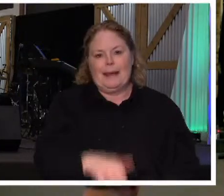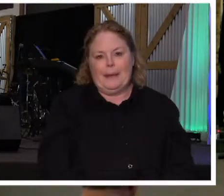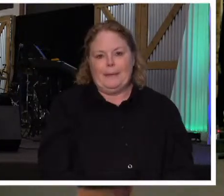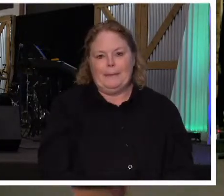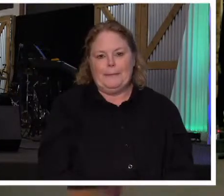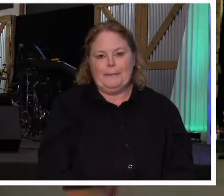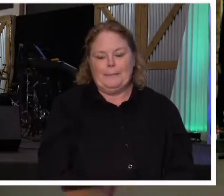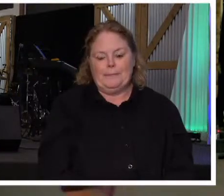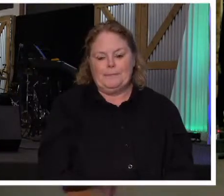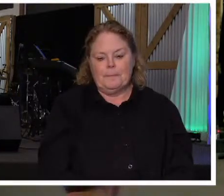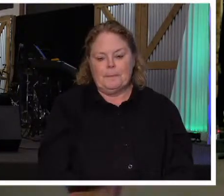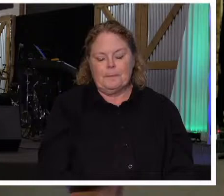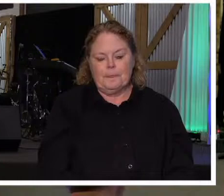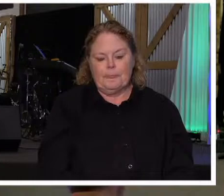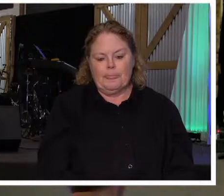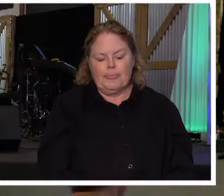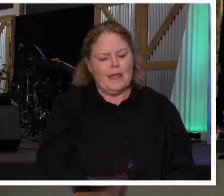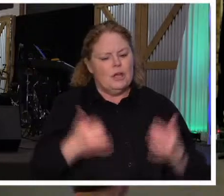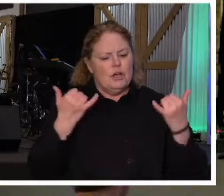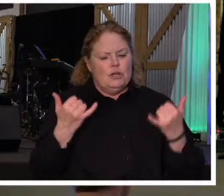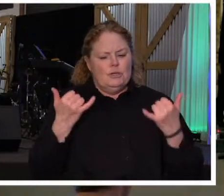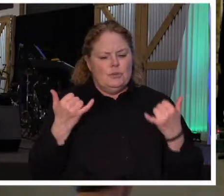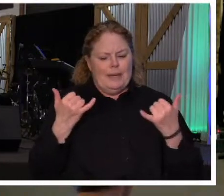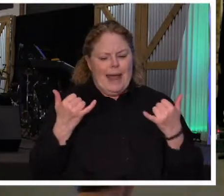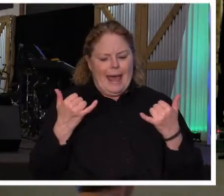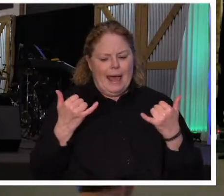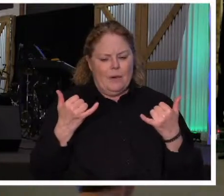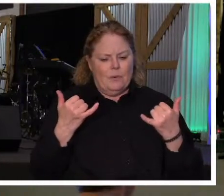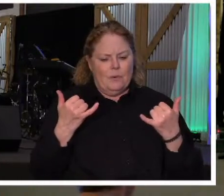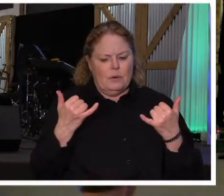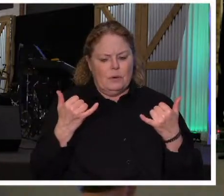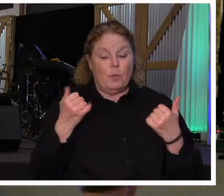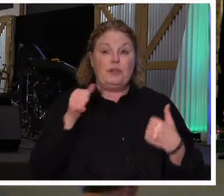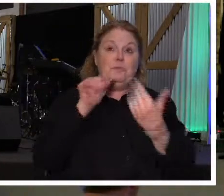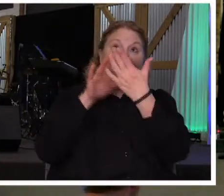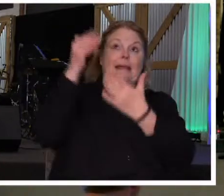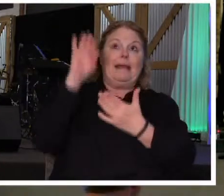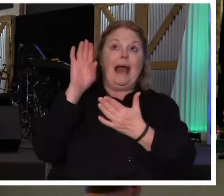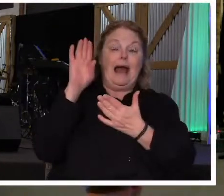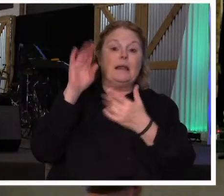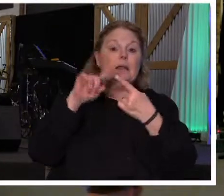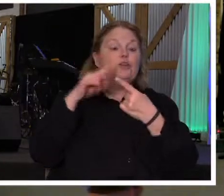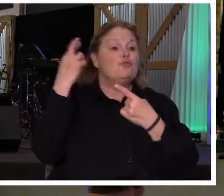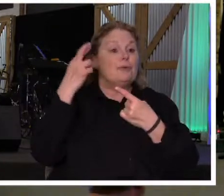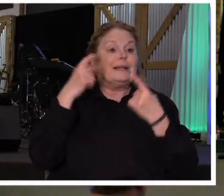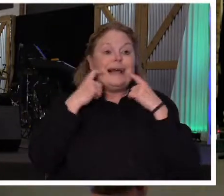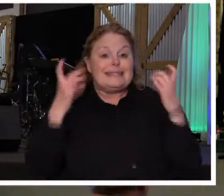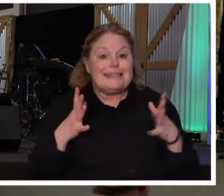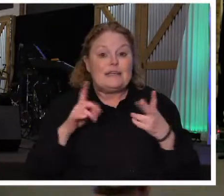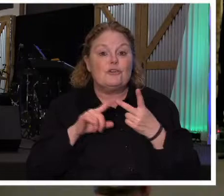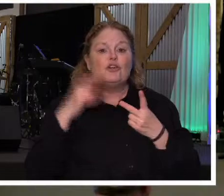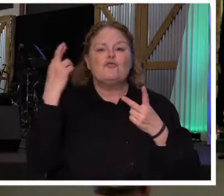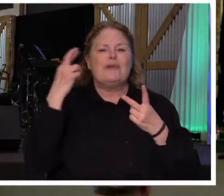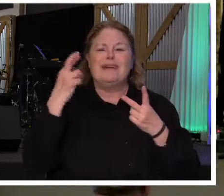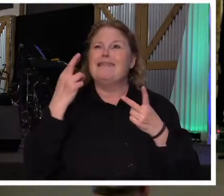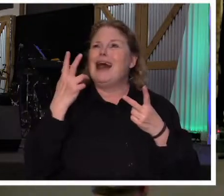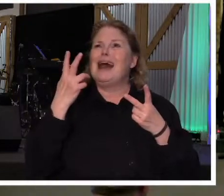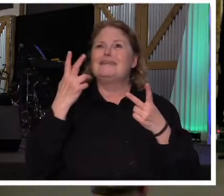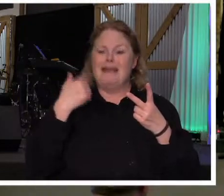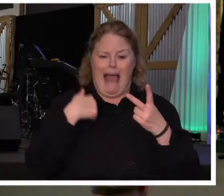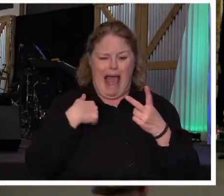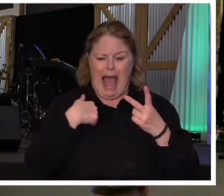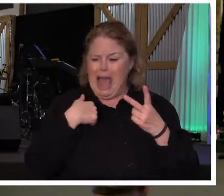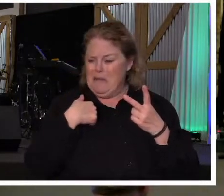you've begun to get into the presence of the real God. You think you're a sinner. You think you're lost. You will see yourself as more cruel, more